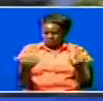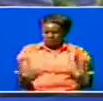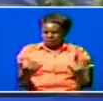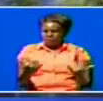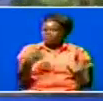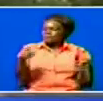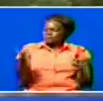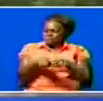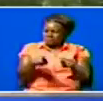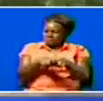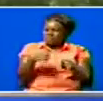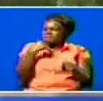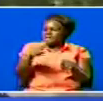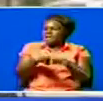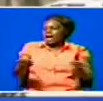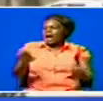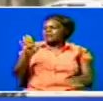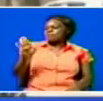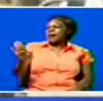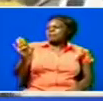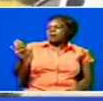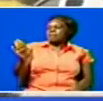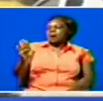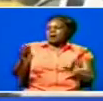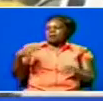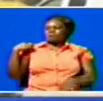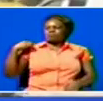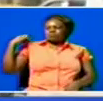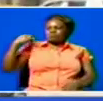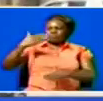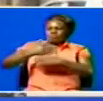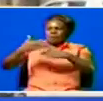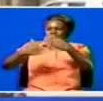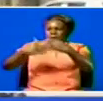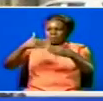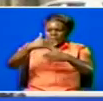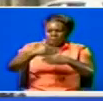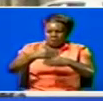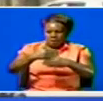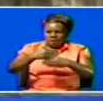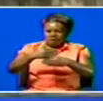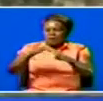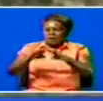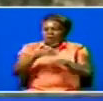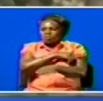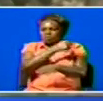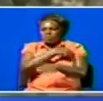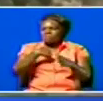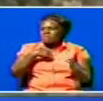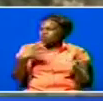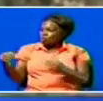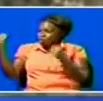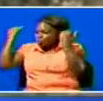claim of the same parcel of land which he says he donated for the construction of the hospital years ago. I'm moving to